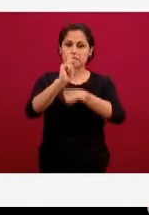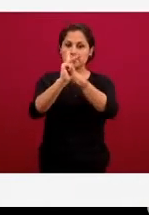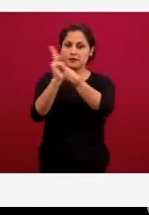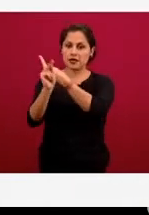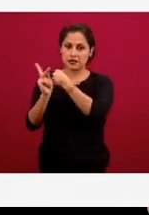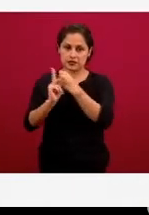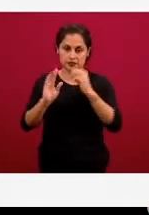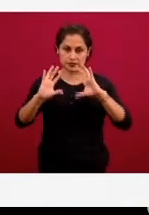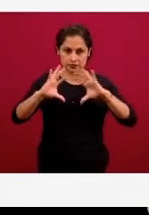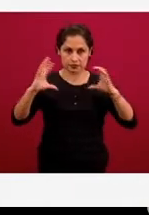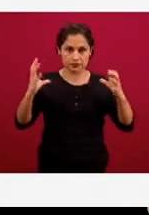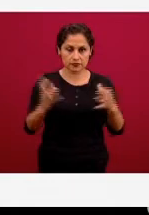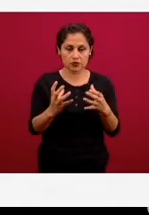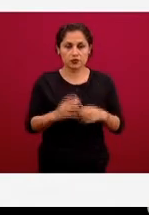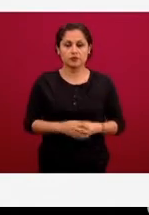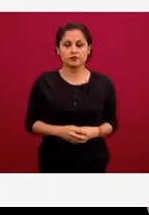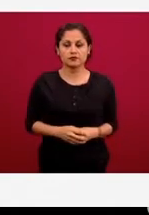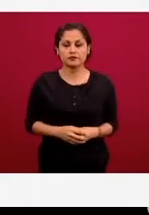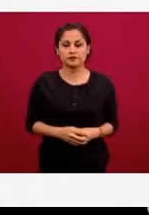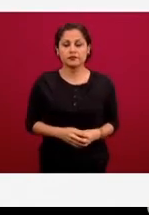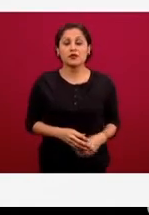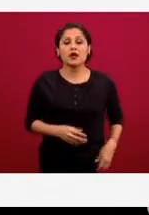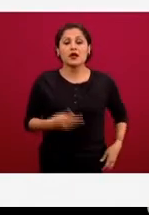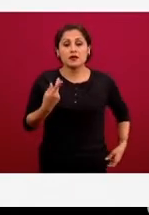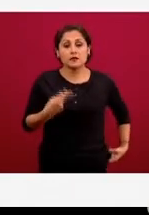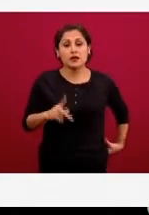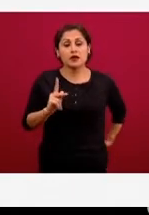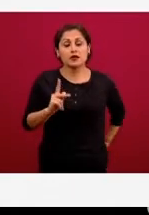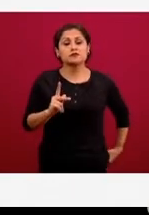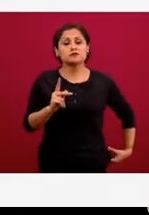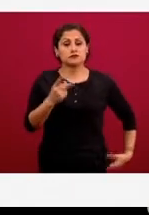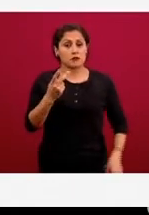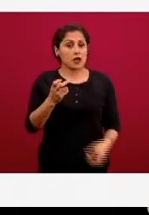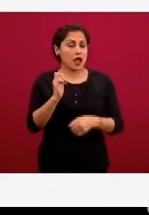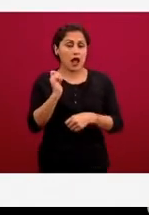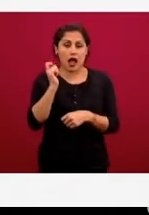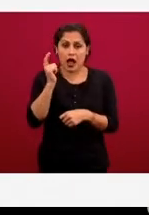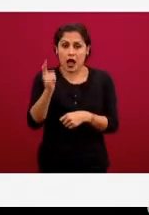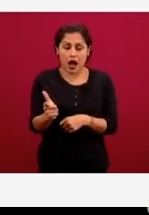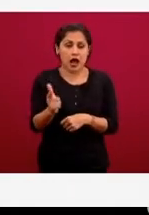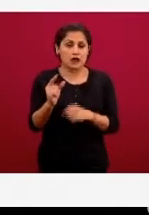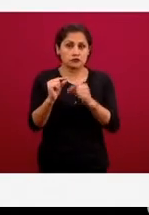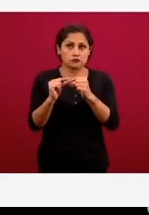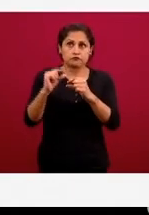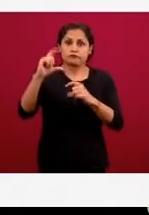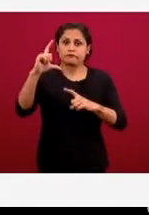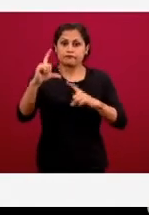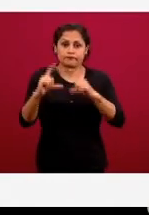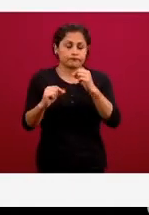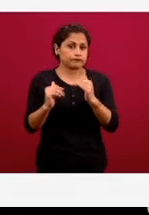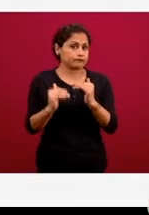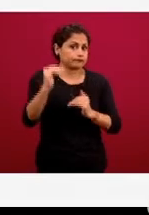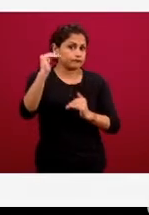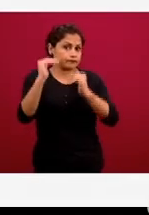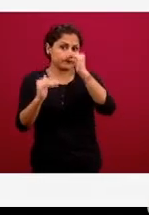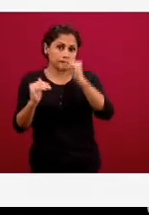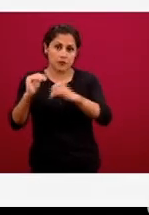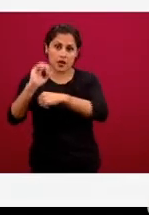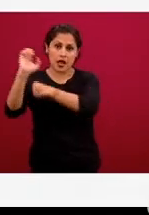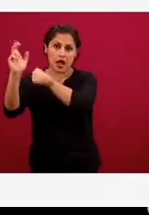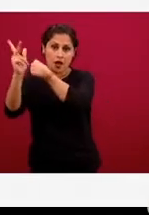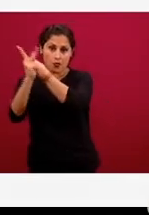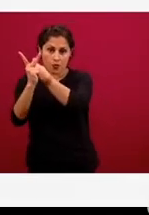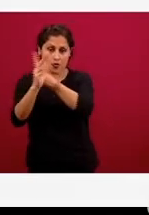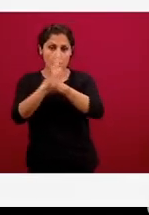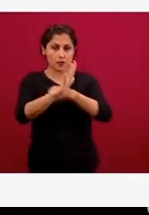Now, we haven't seen much movement here between the Americas and Europe, but we